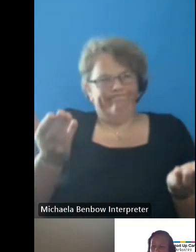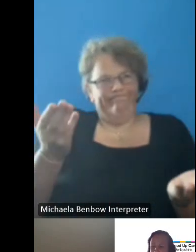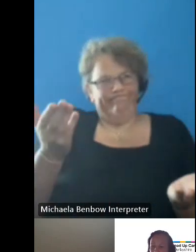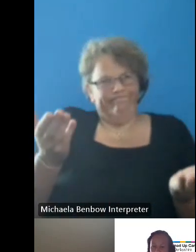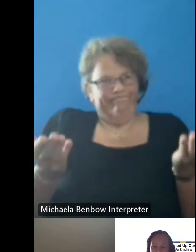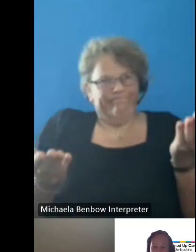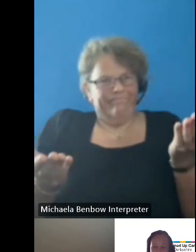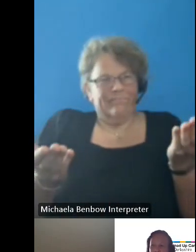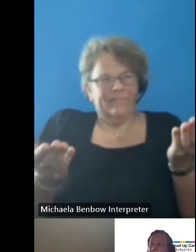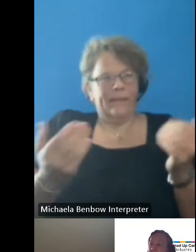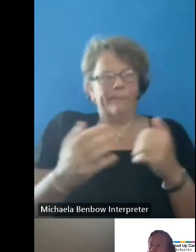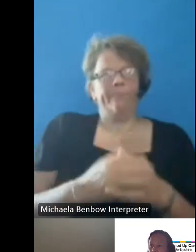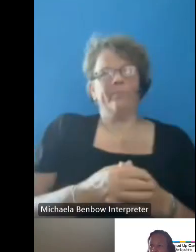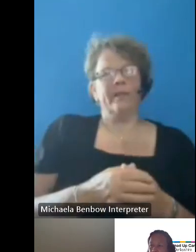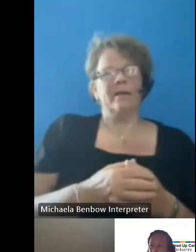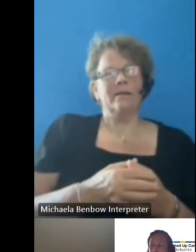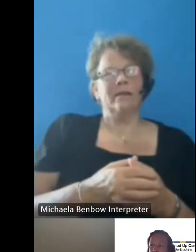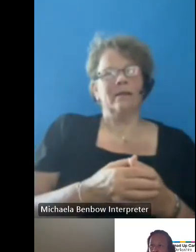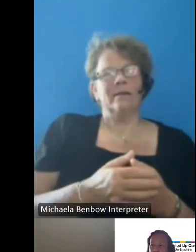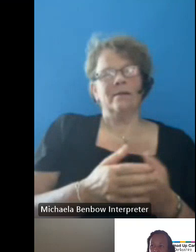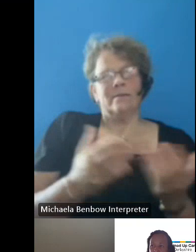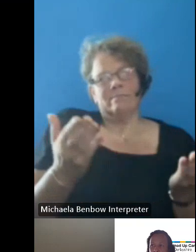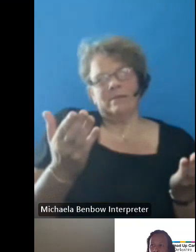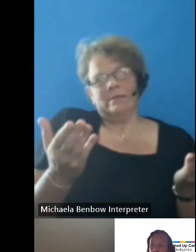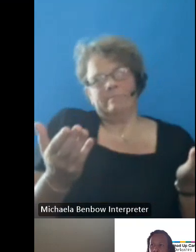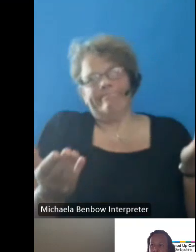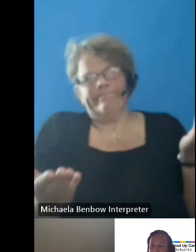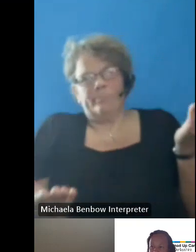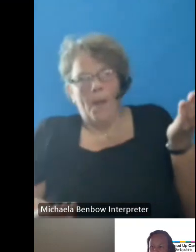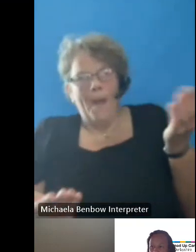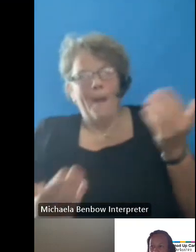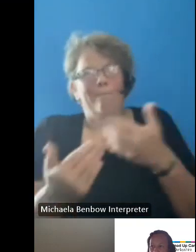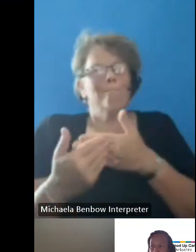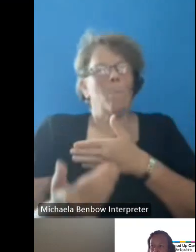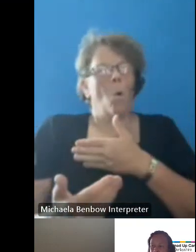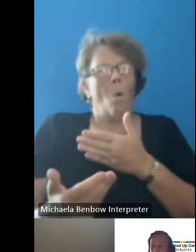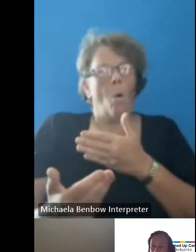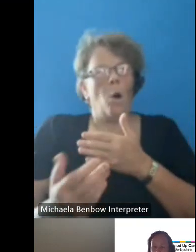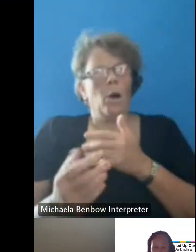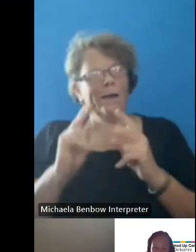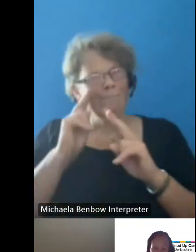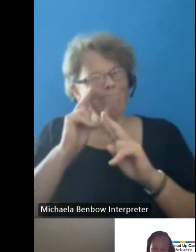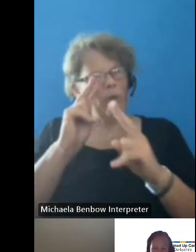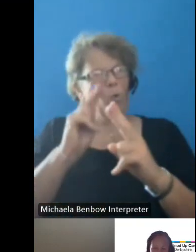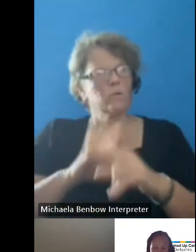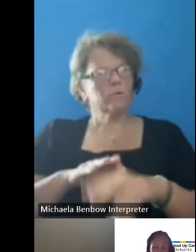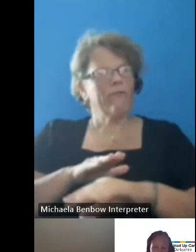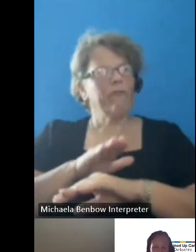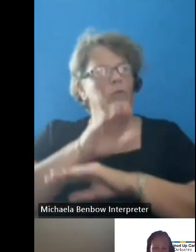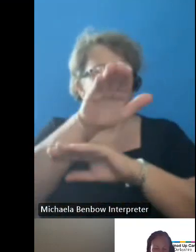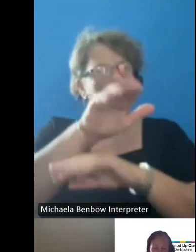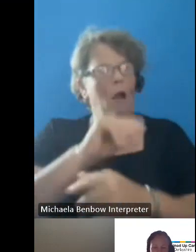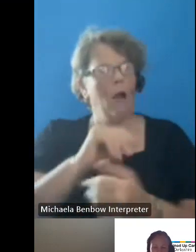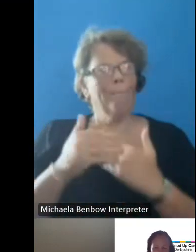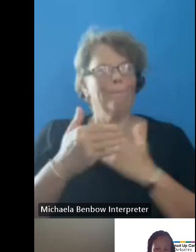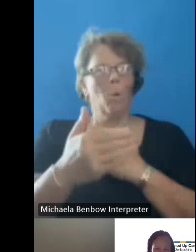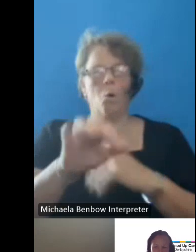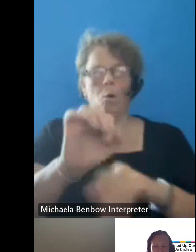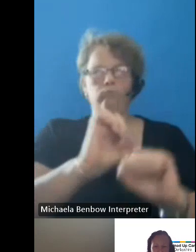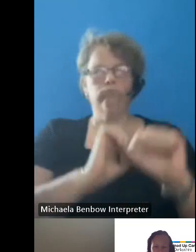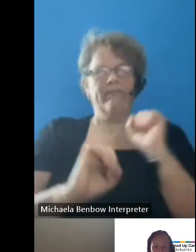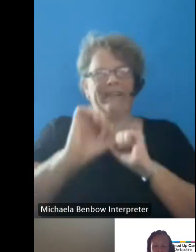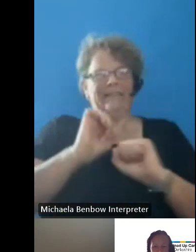sort of tip the scales, if you like, to be more upstream, more preventative, and, you know, that sort of primary, you might have heard